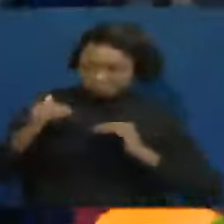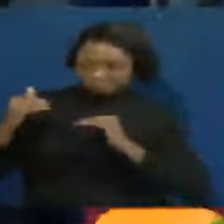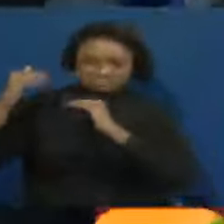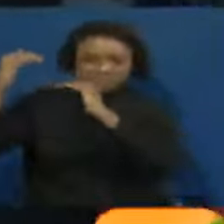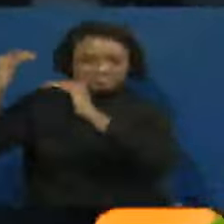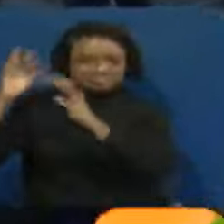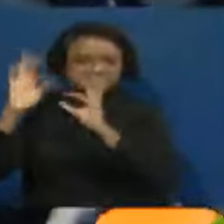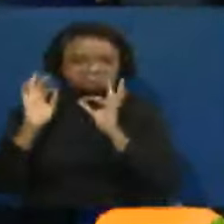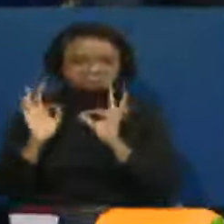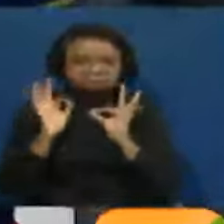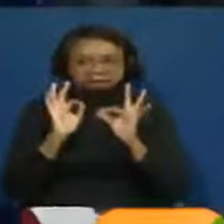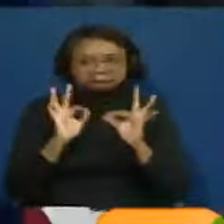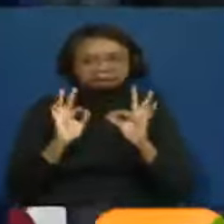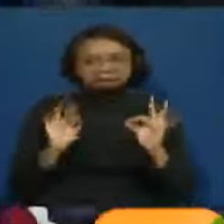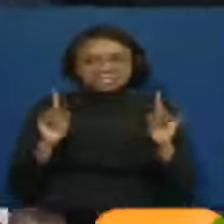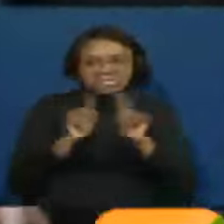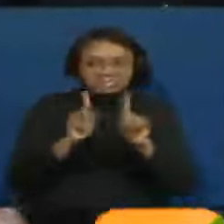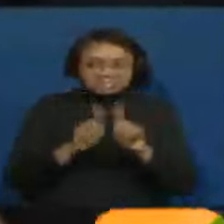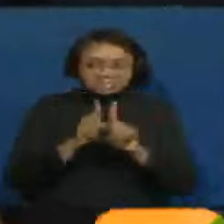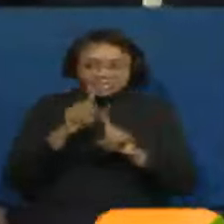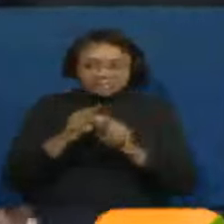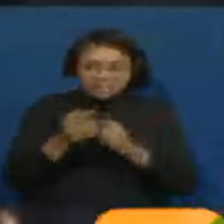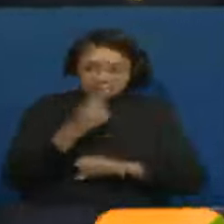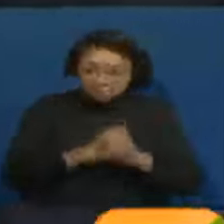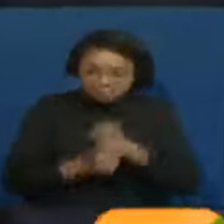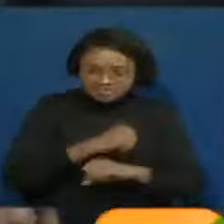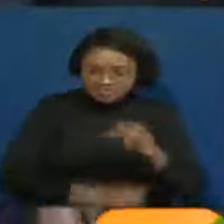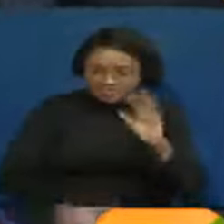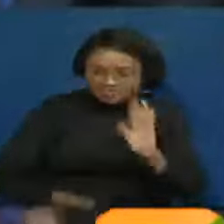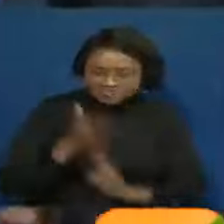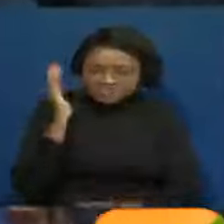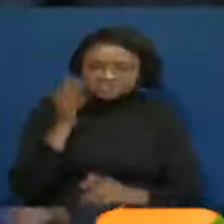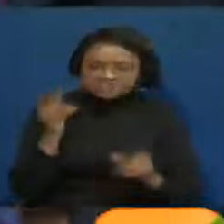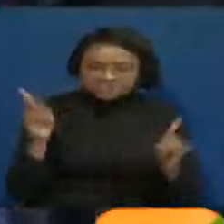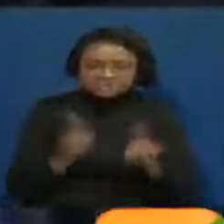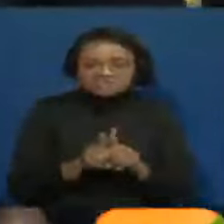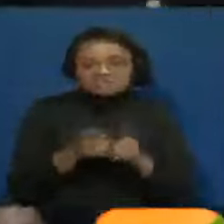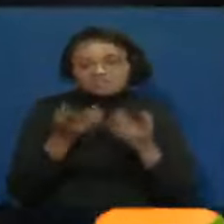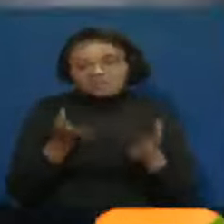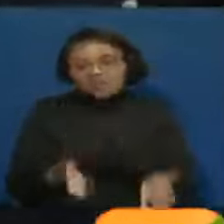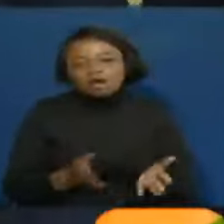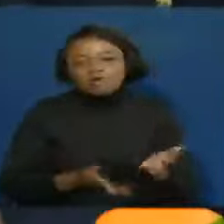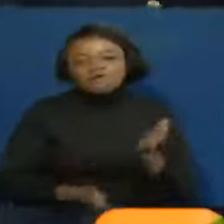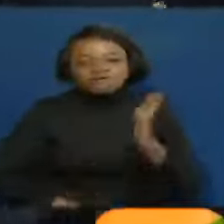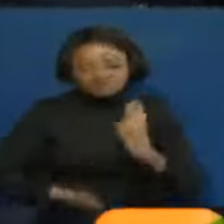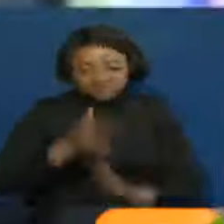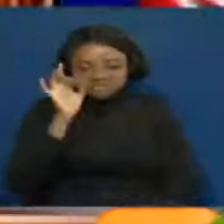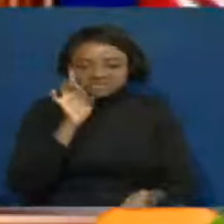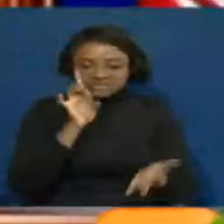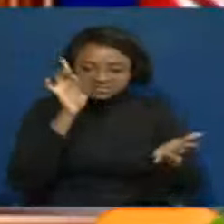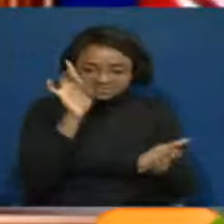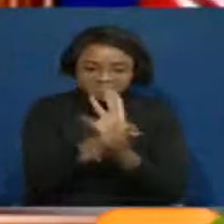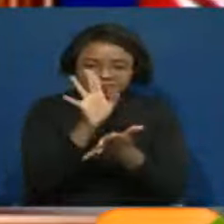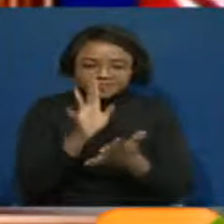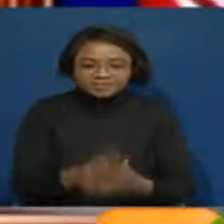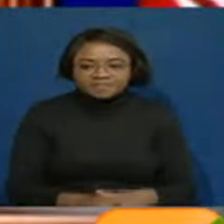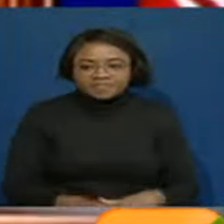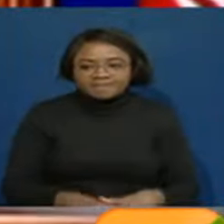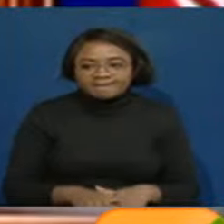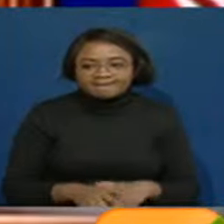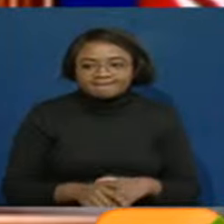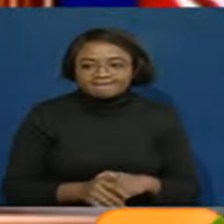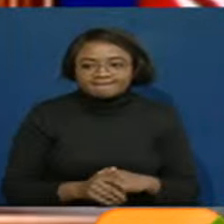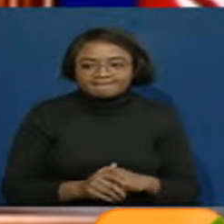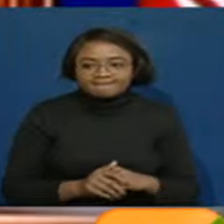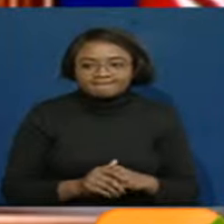And just as fast as he had ascended to the presidency, he has been kicked out in a process that took all of 3 weeks,